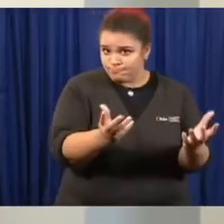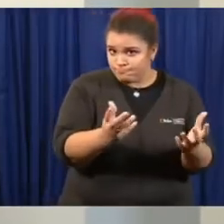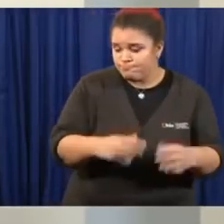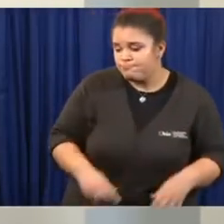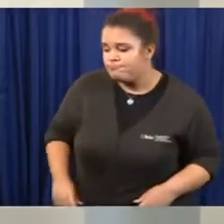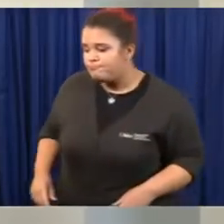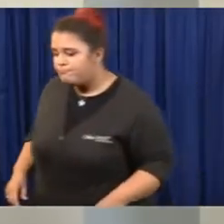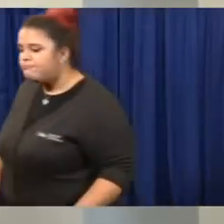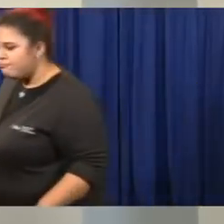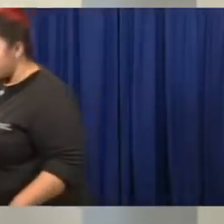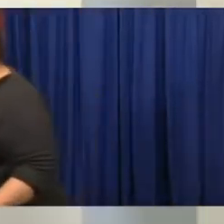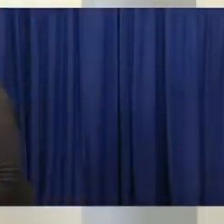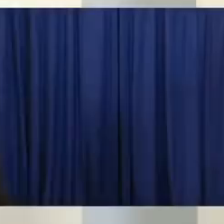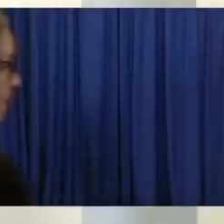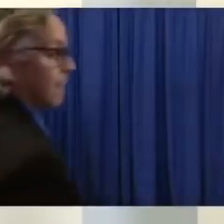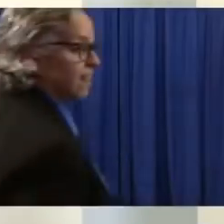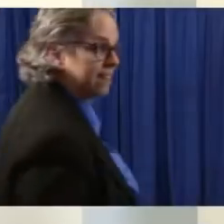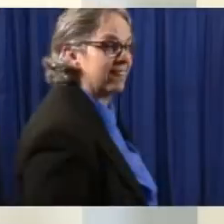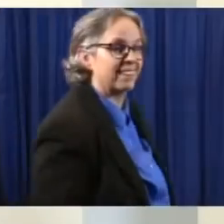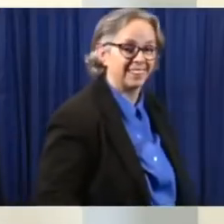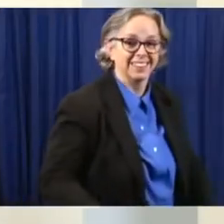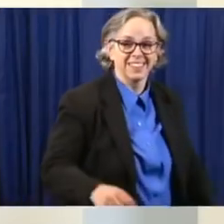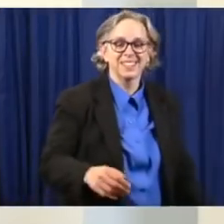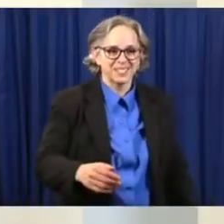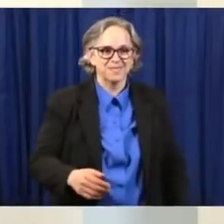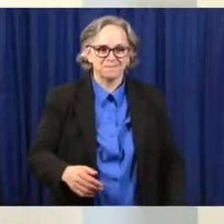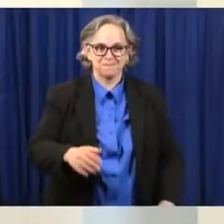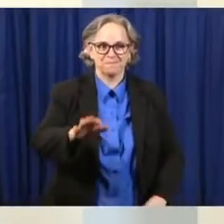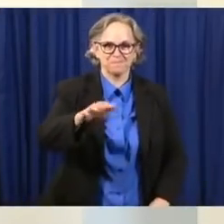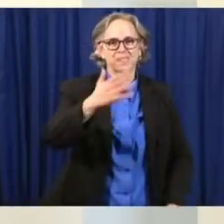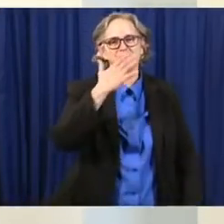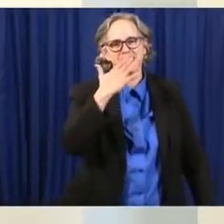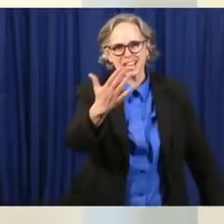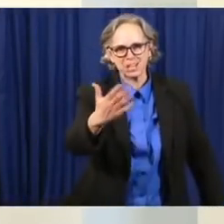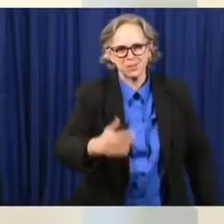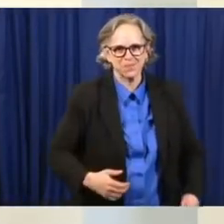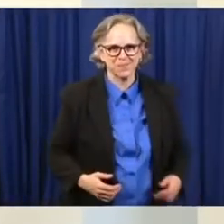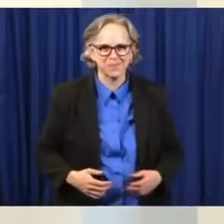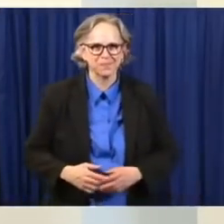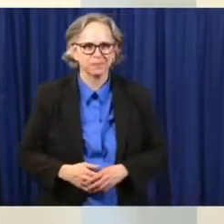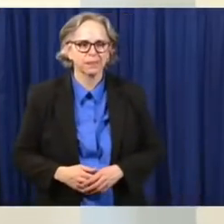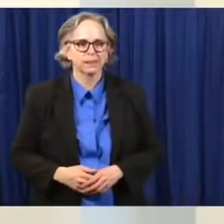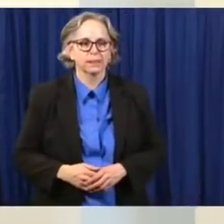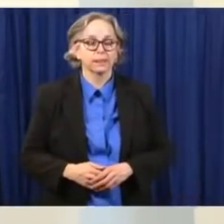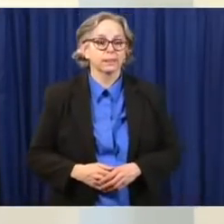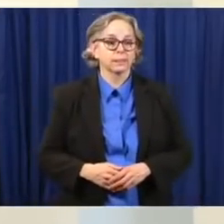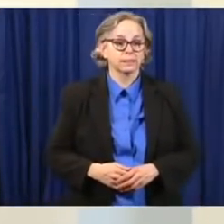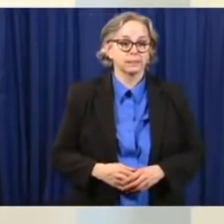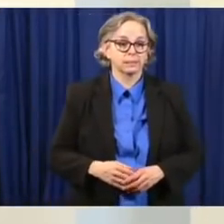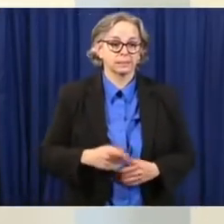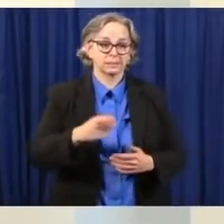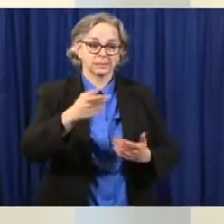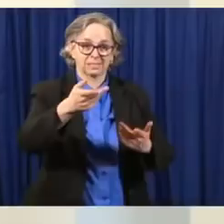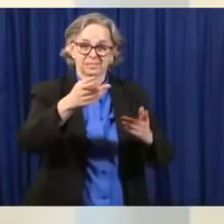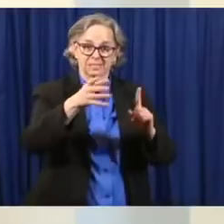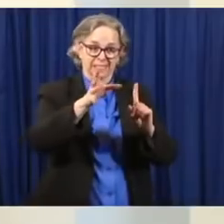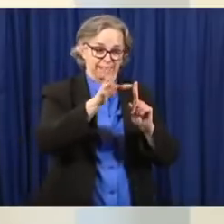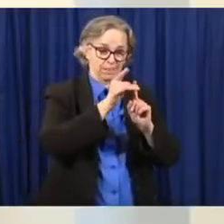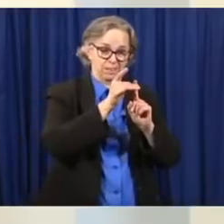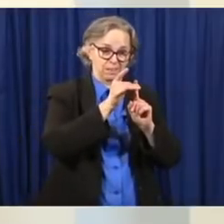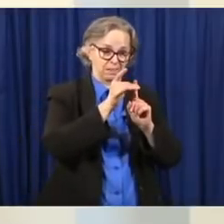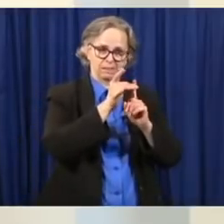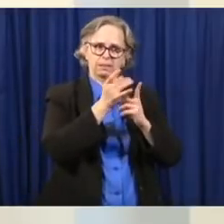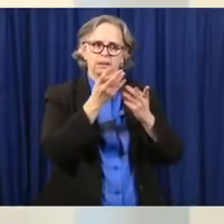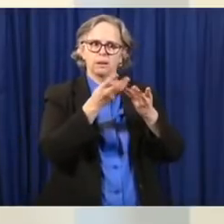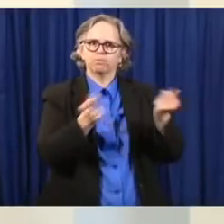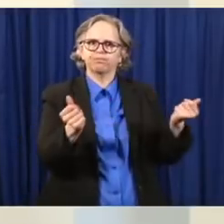Thank you. No one really knows the answer yet to the immunity. As I mentioned yesterday, we